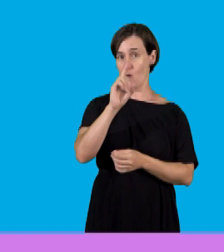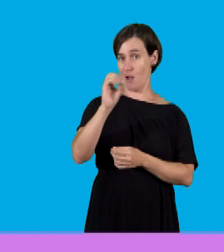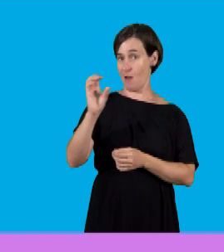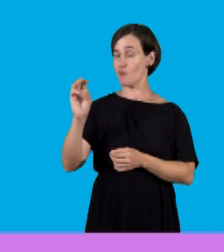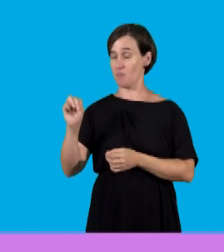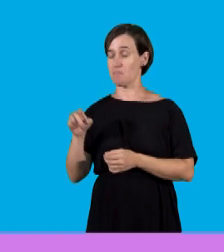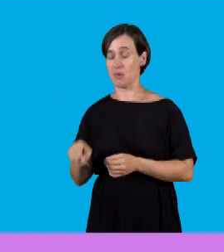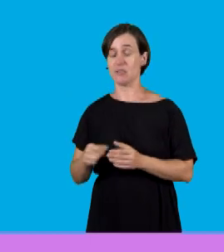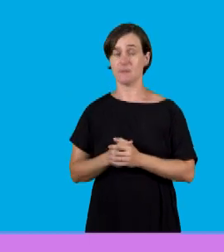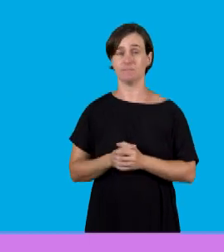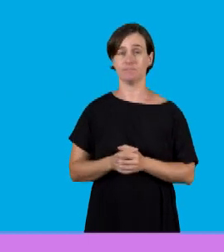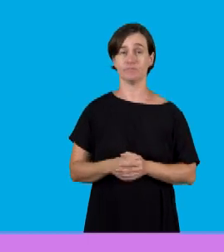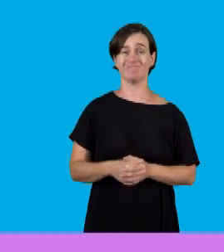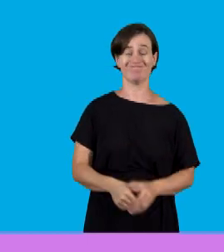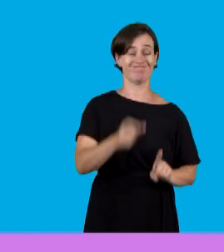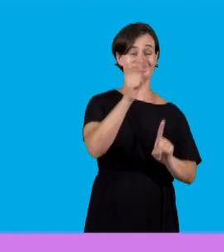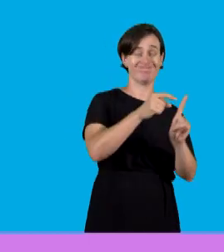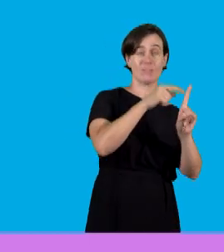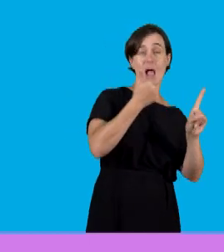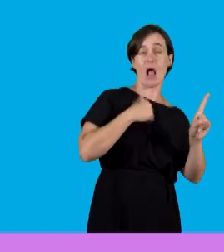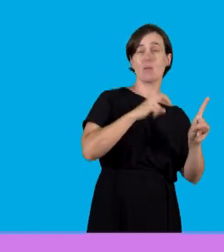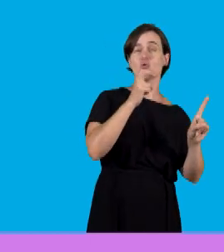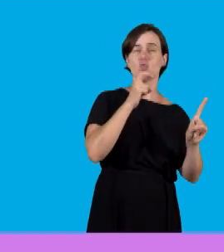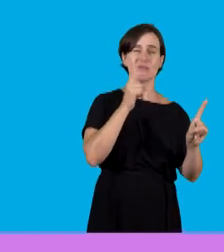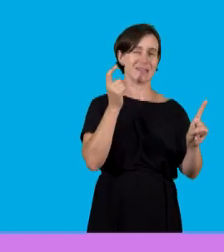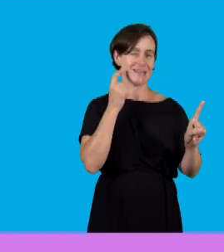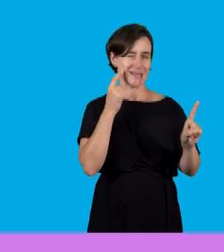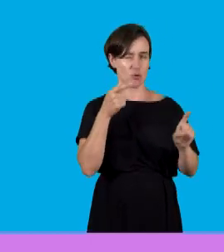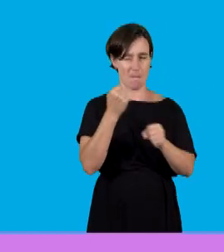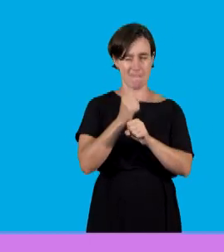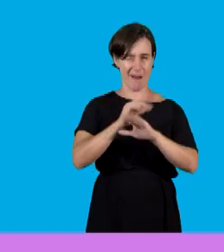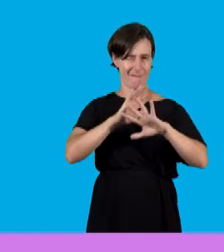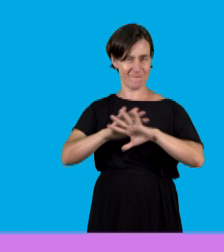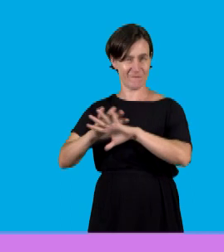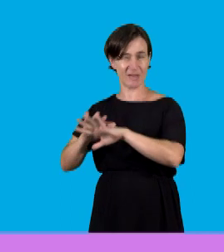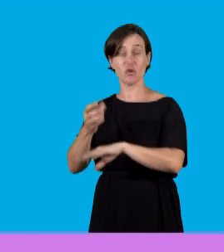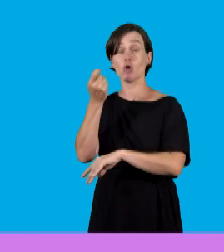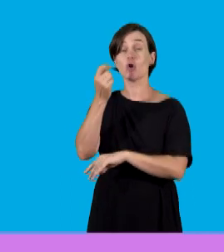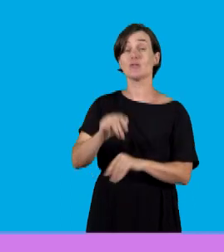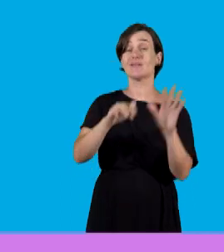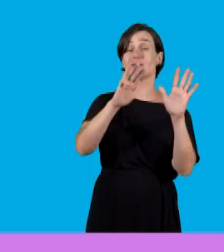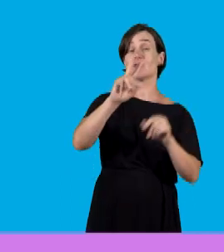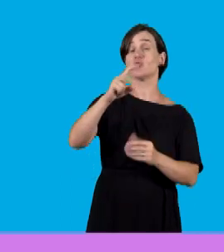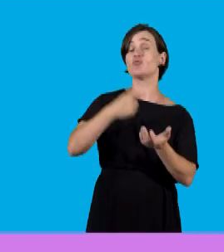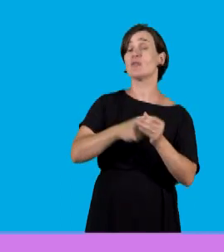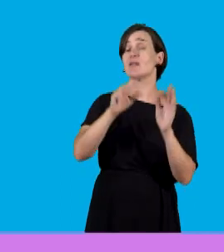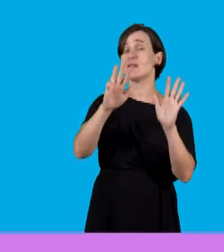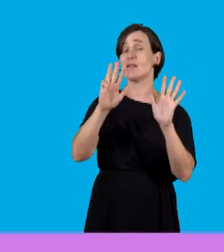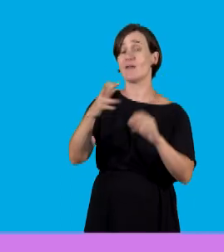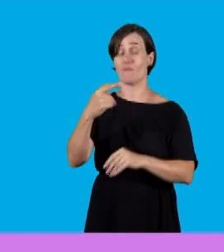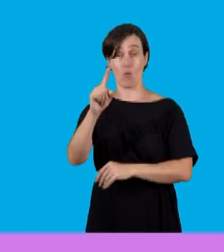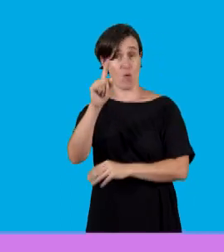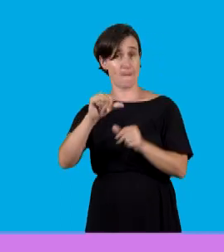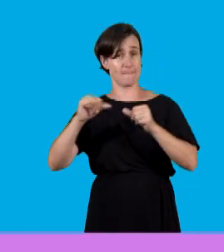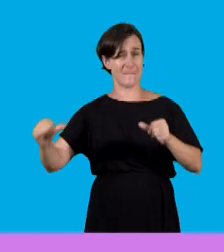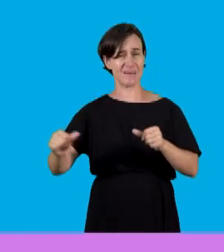right? So if the steel that he wants to use cost 92.99 per meter, calculate the